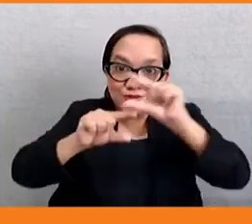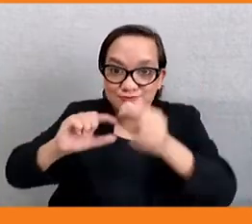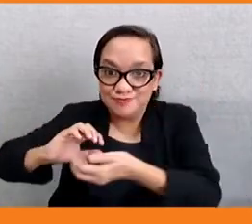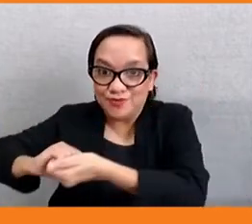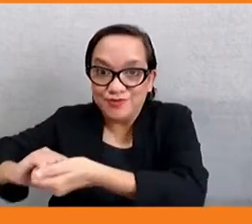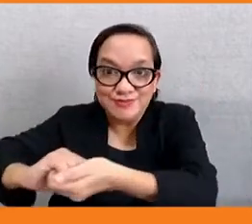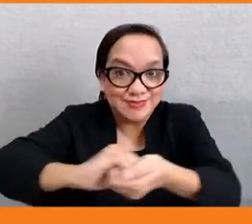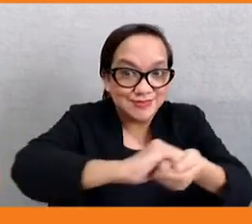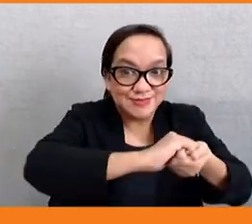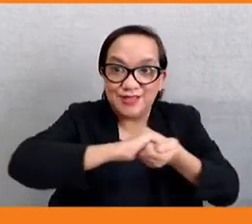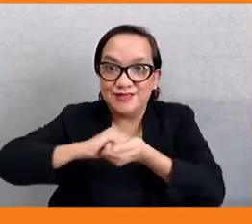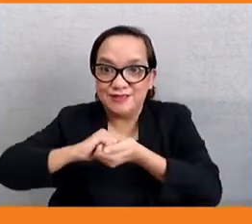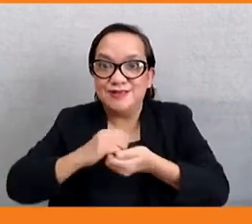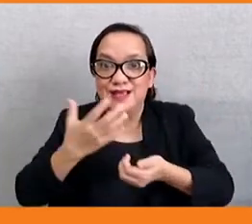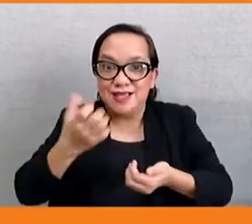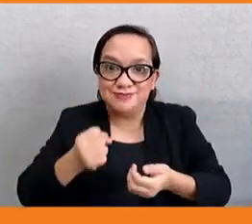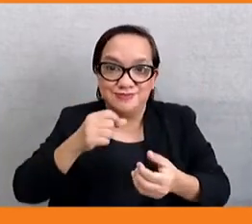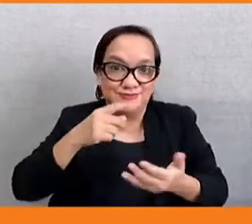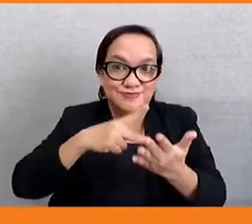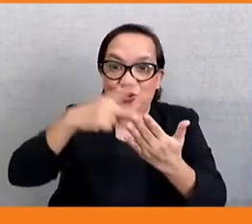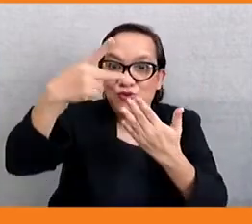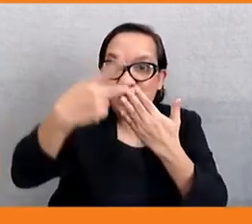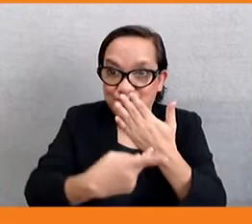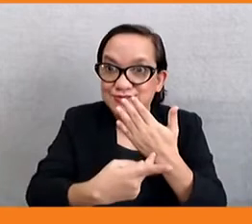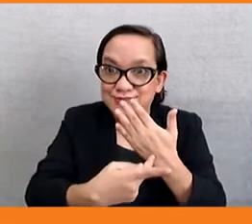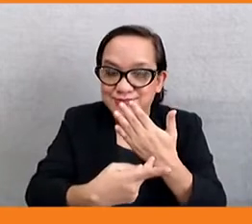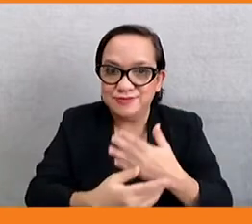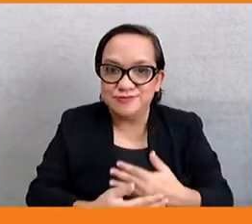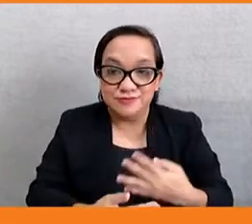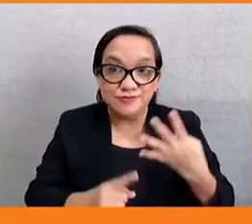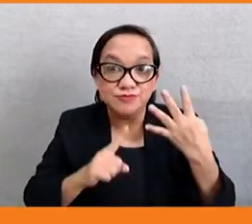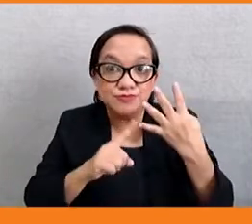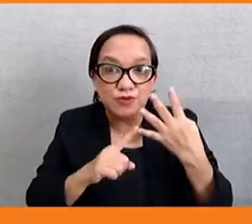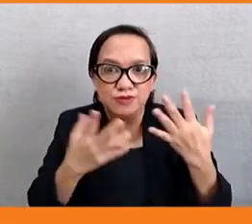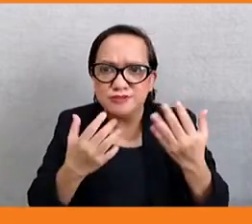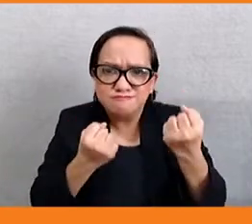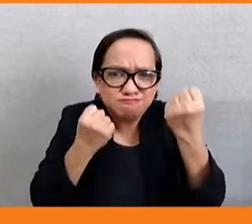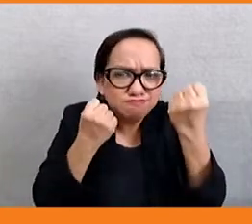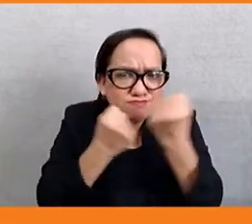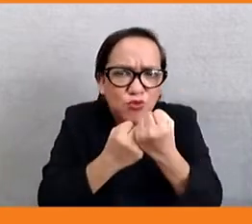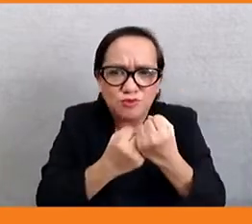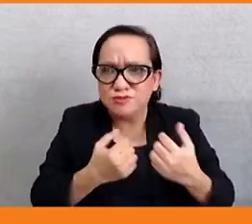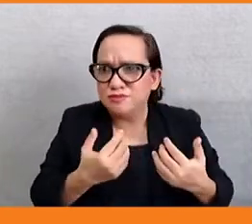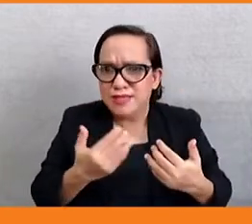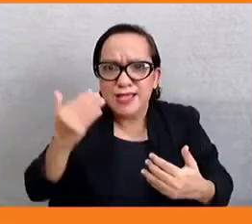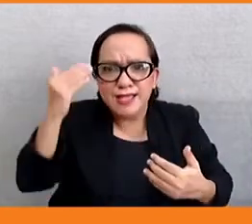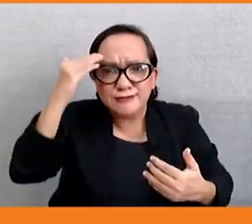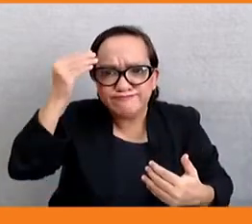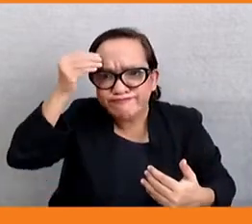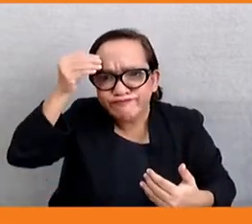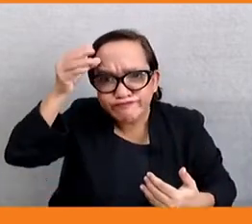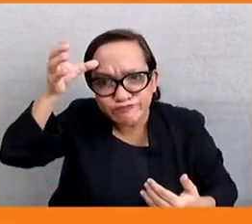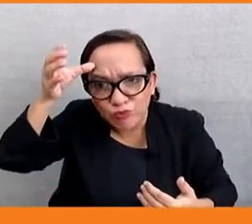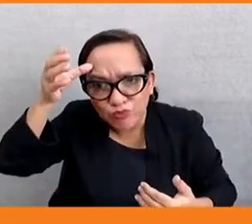fourth, support for knowledge and policy in digitalization, including increasing our work to